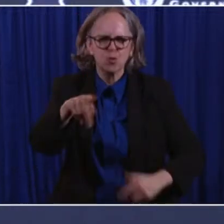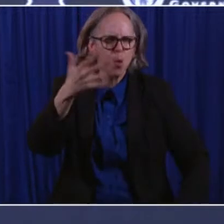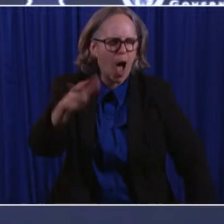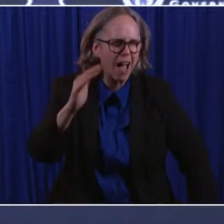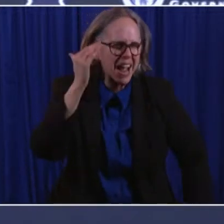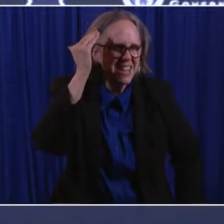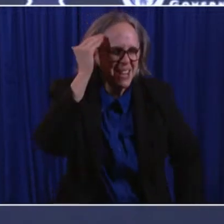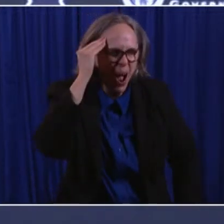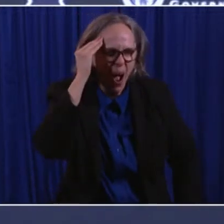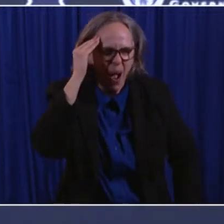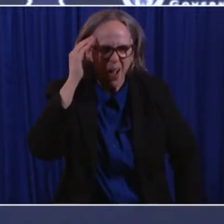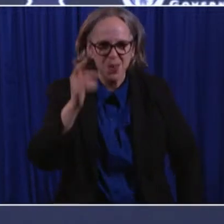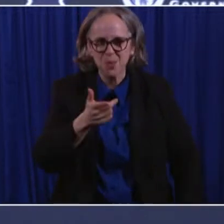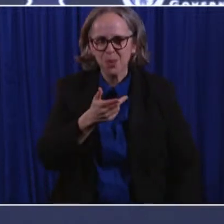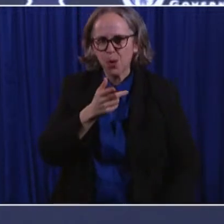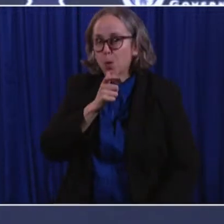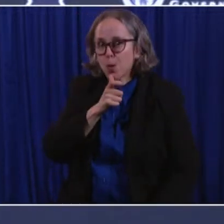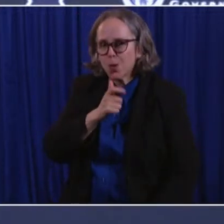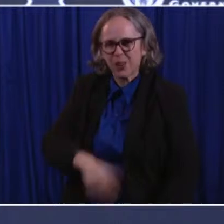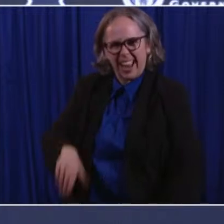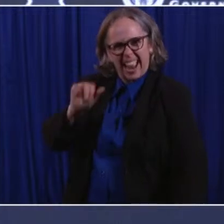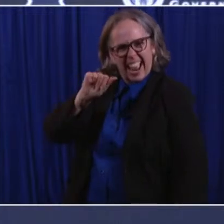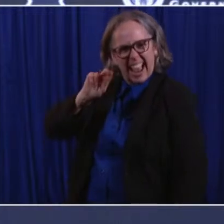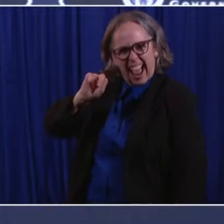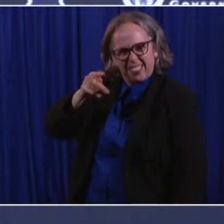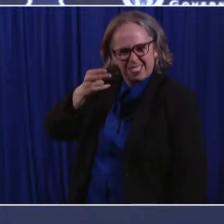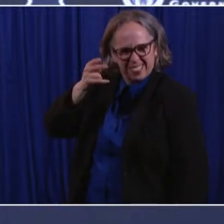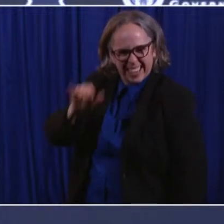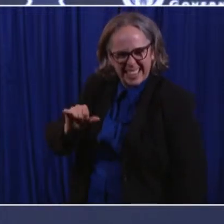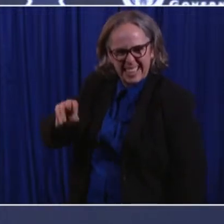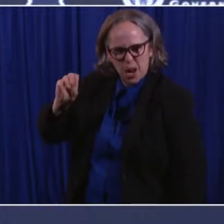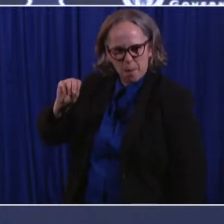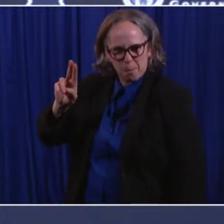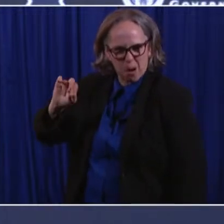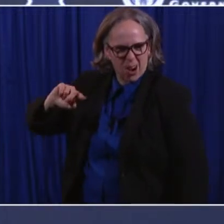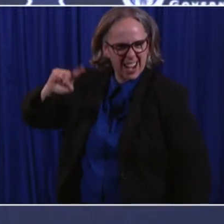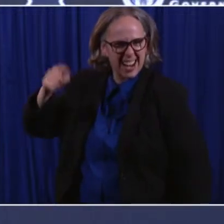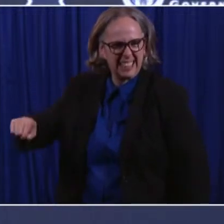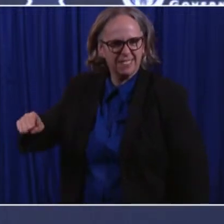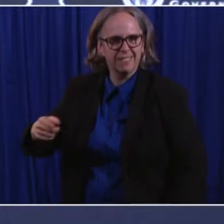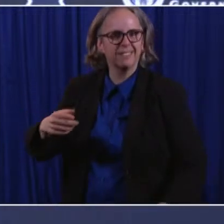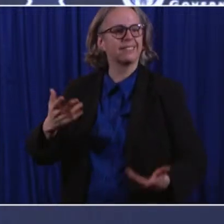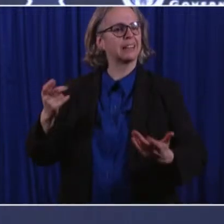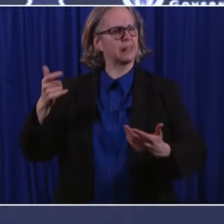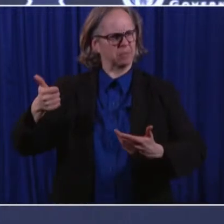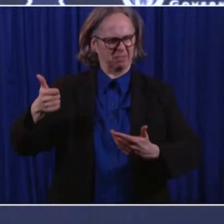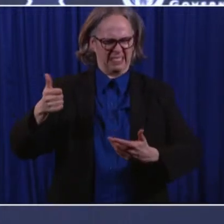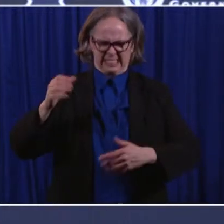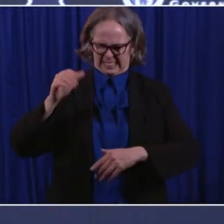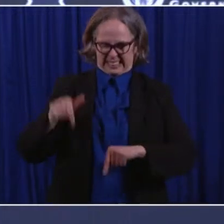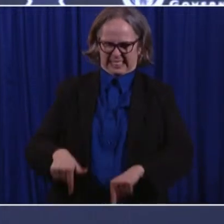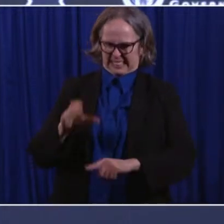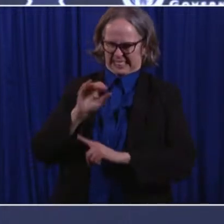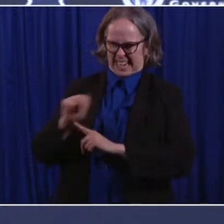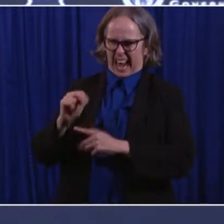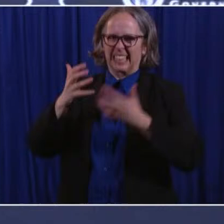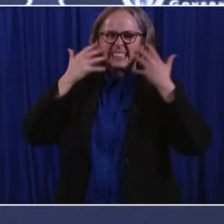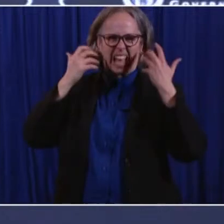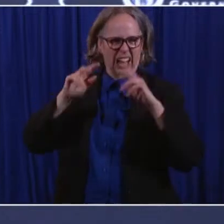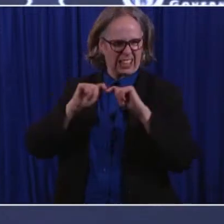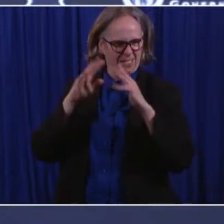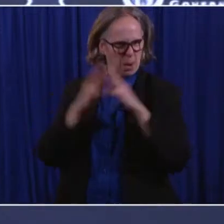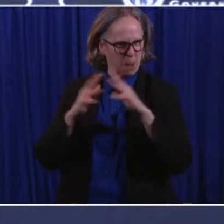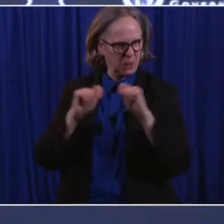Anthony Munoz, retired Cincinnati Bengal, member of the Hall of Fame, graciously agreed to film this public